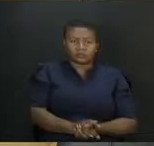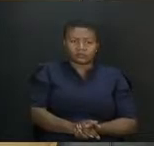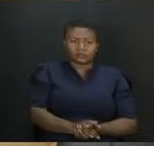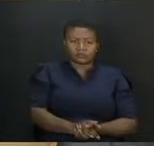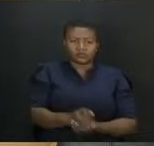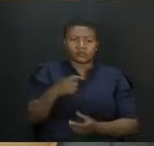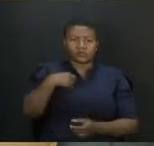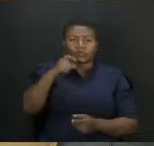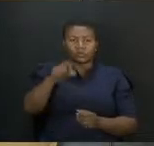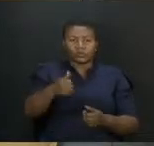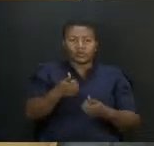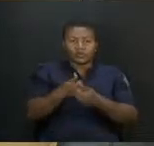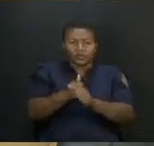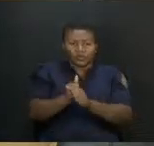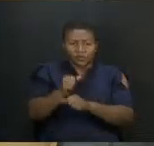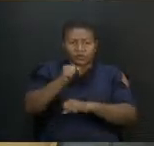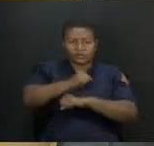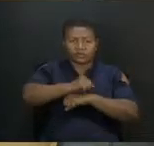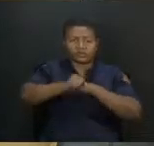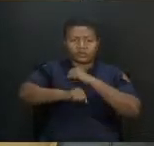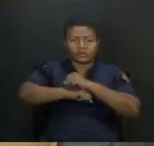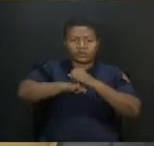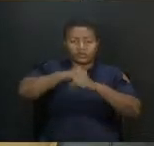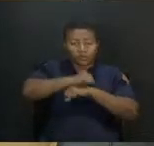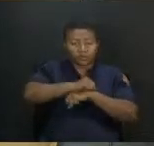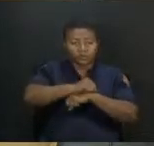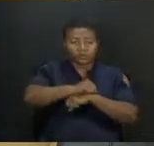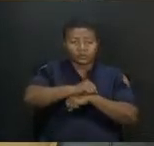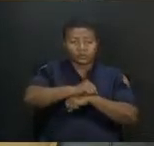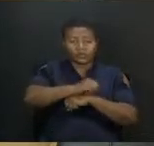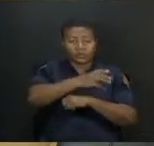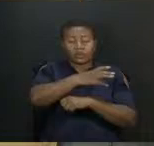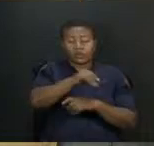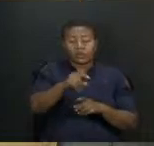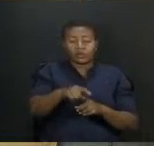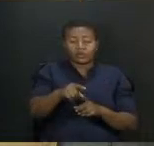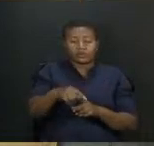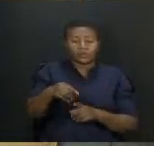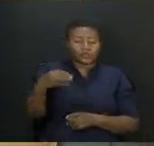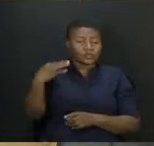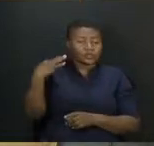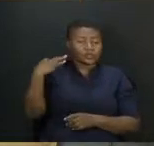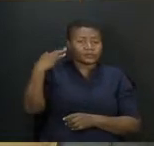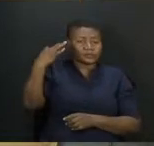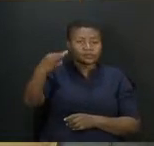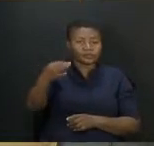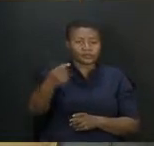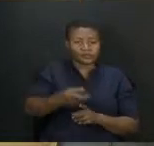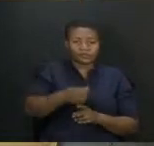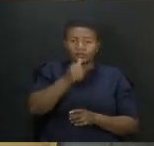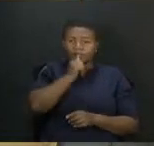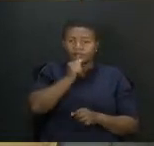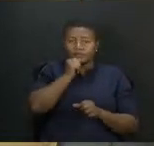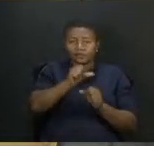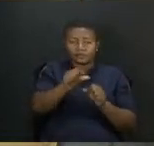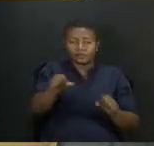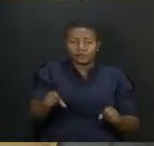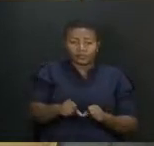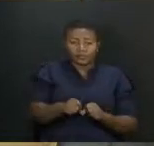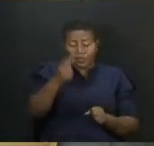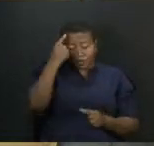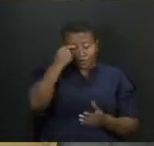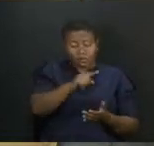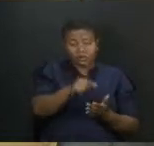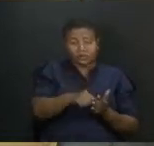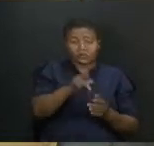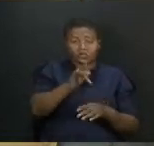the structures. Appeal from the private sector or from others who can support, because this affects all of us.